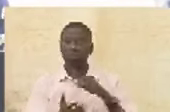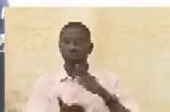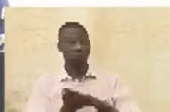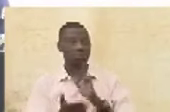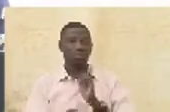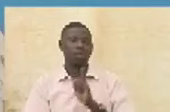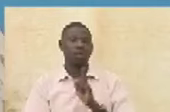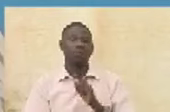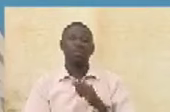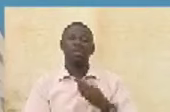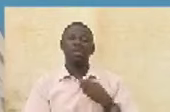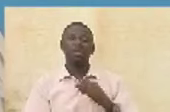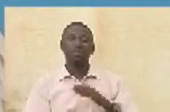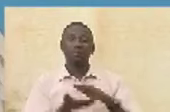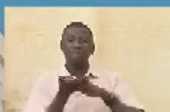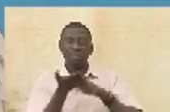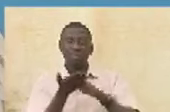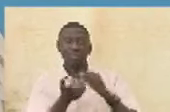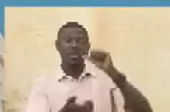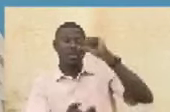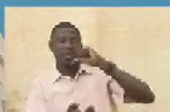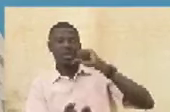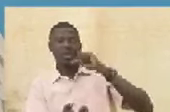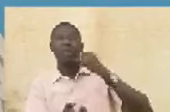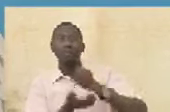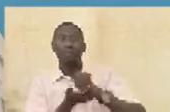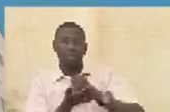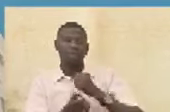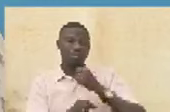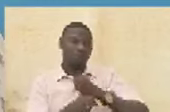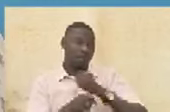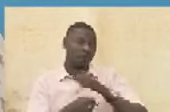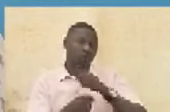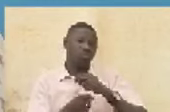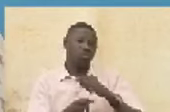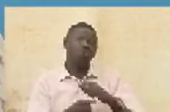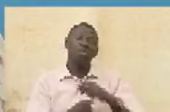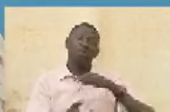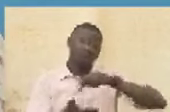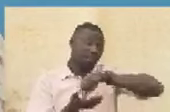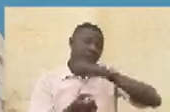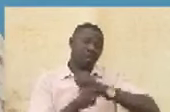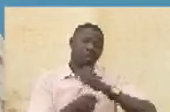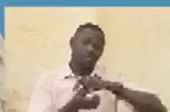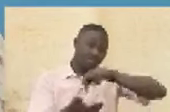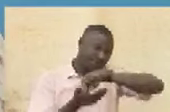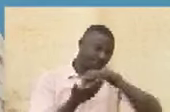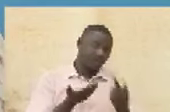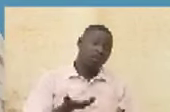them. It is the effect of the medicine that they drank inside that's what makes them fall down.